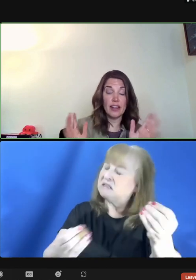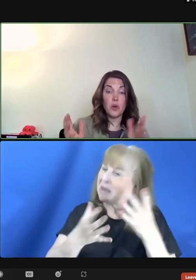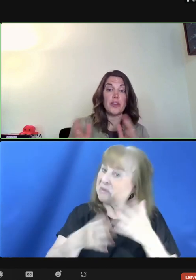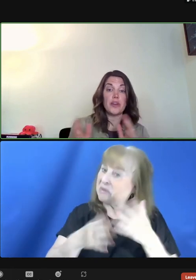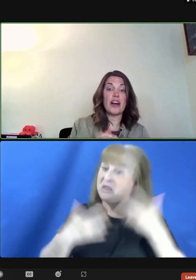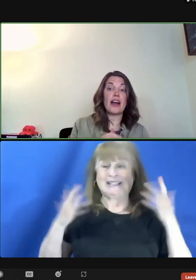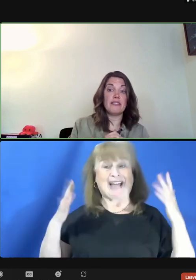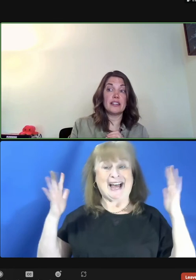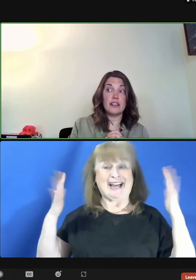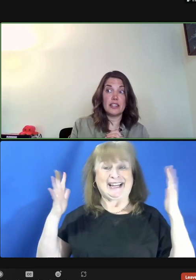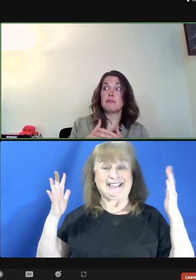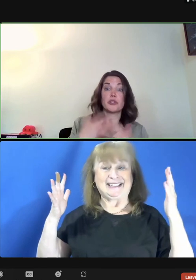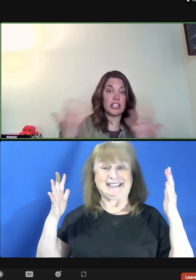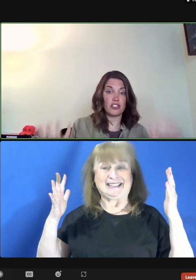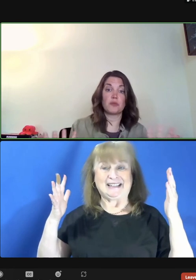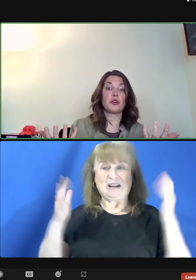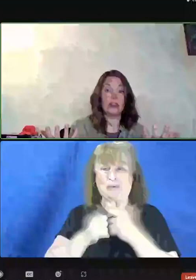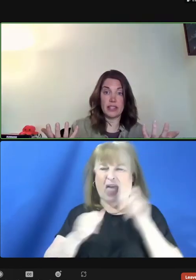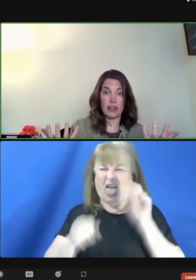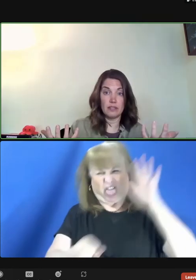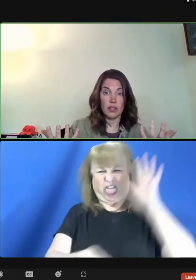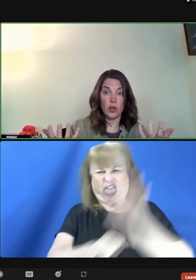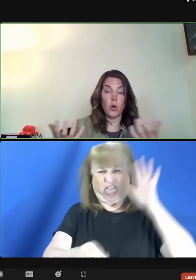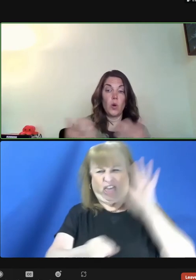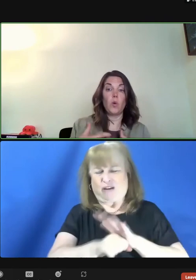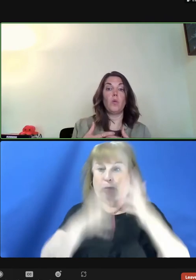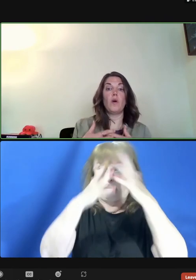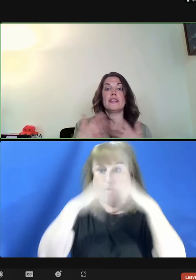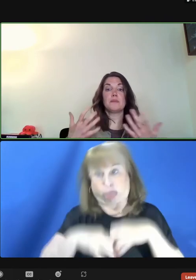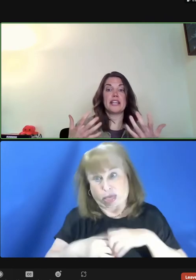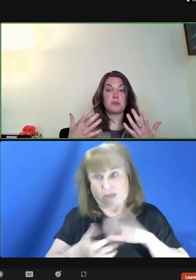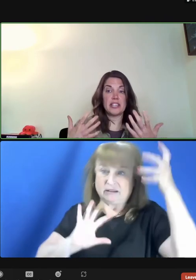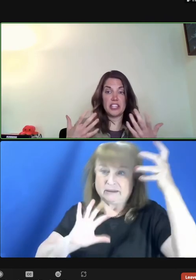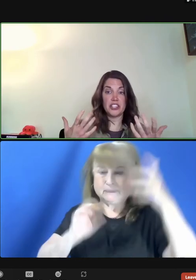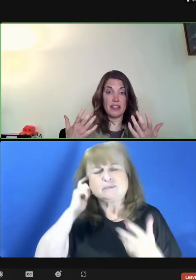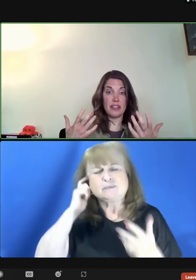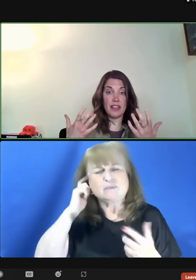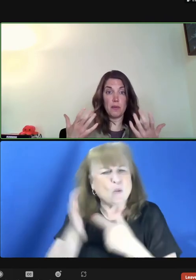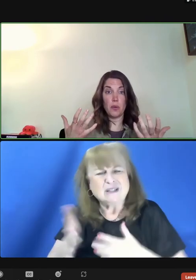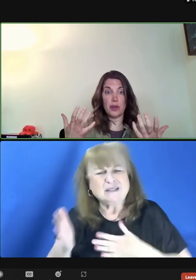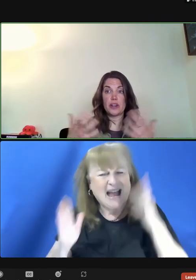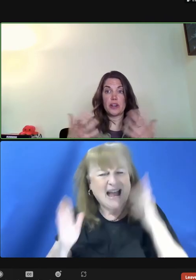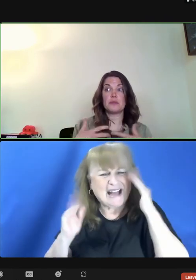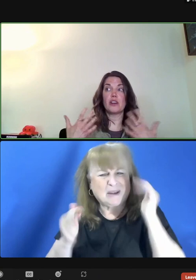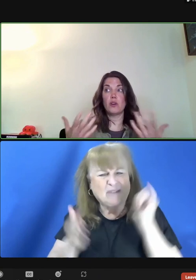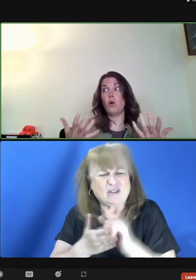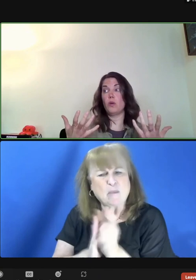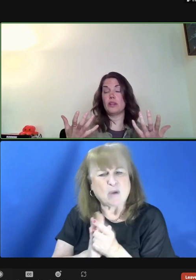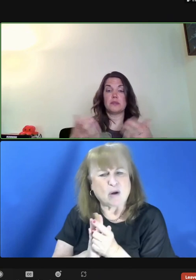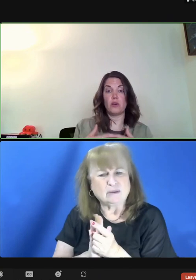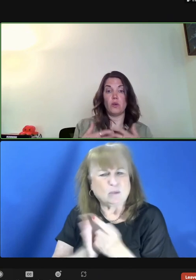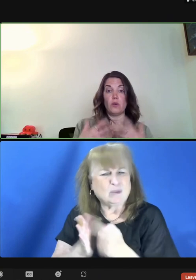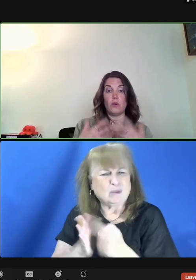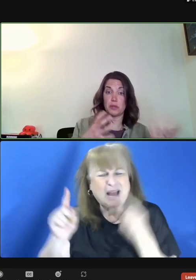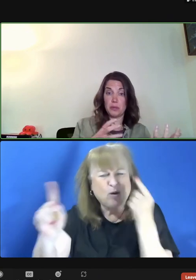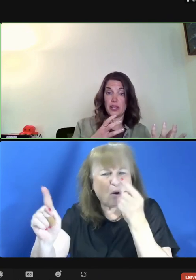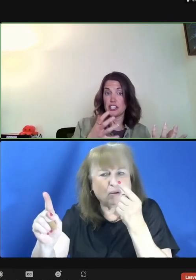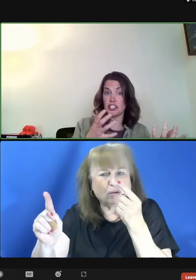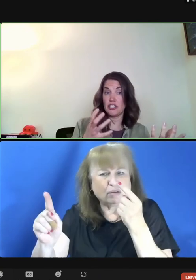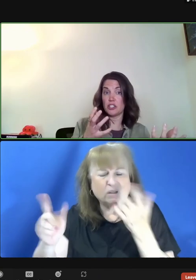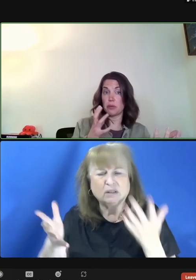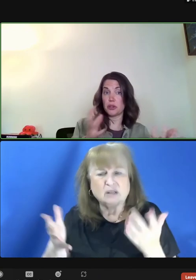all done without having a temper tantrum or a meltdown? What is my expectation in that moment? What is my goal? Is my